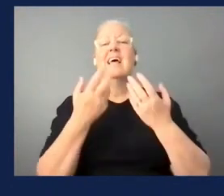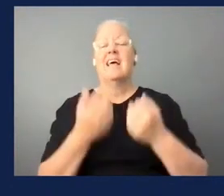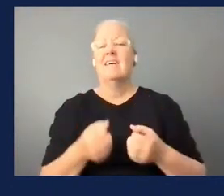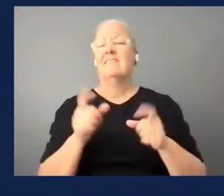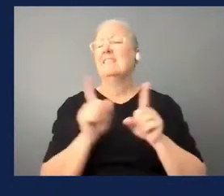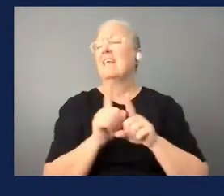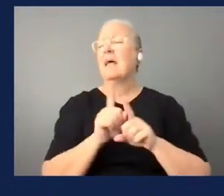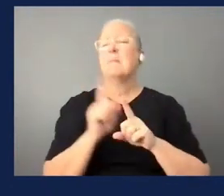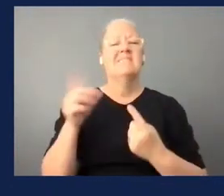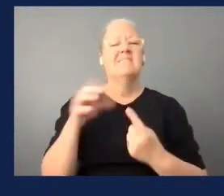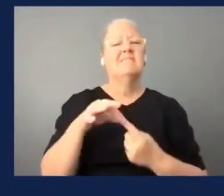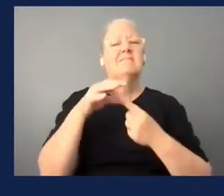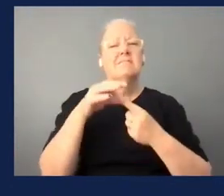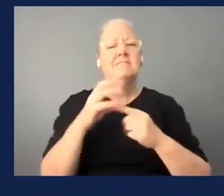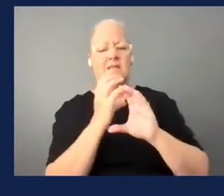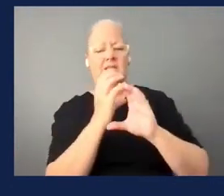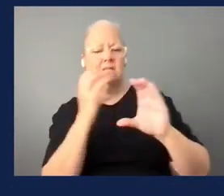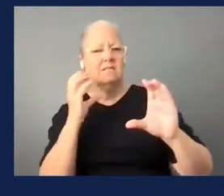Football Association.